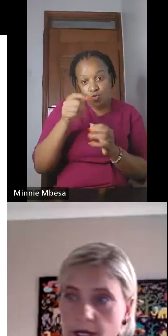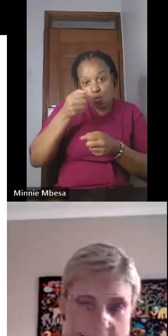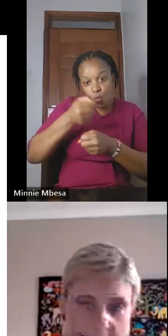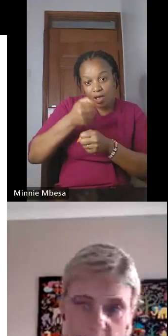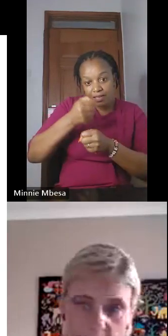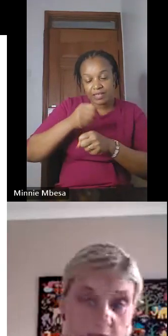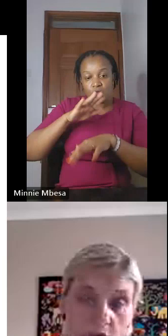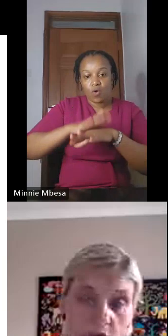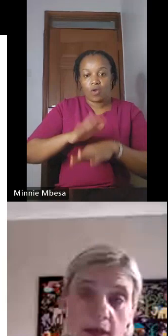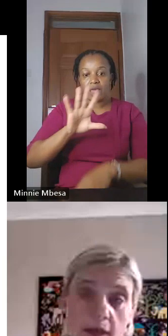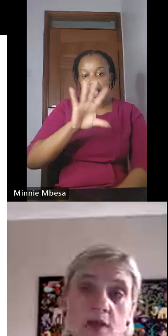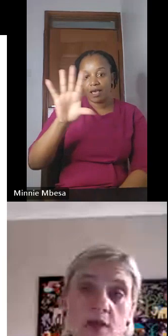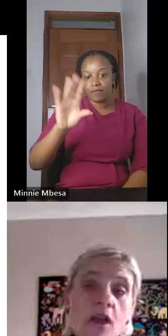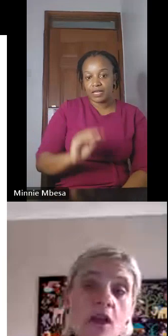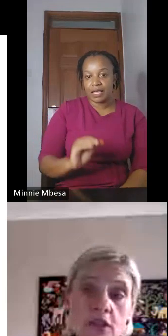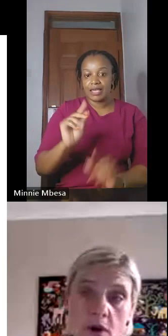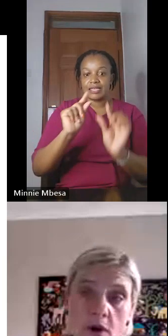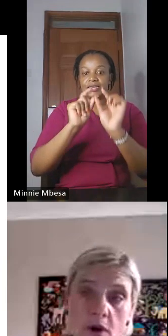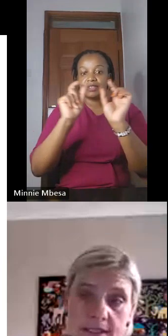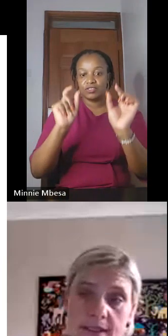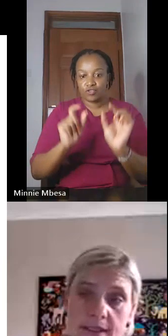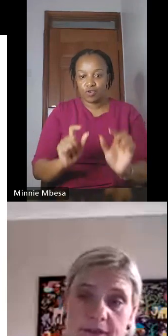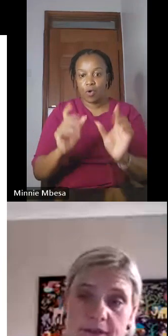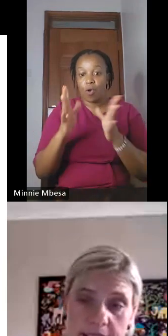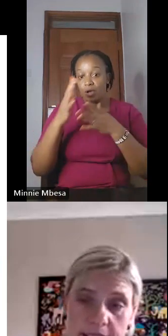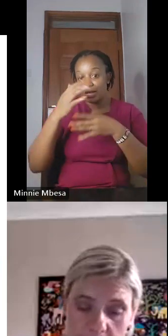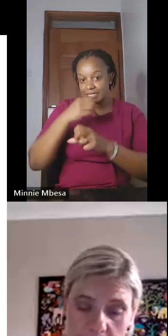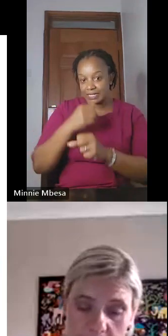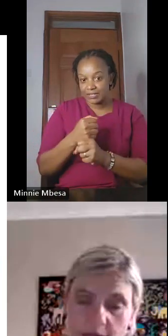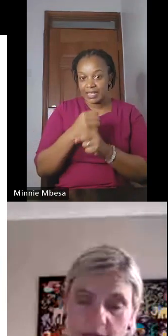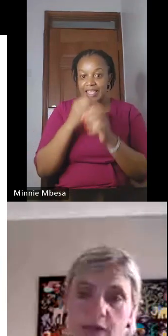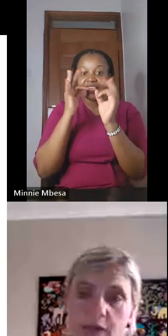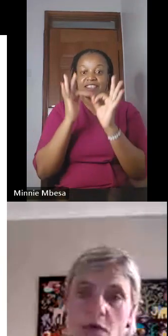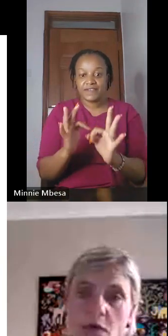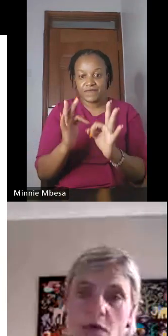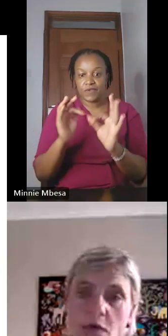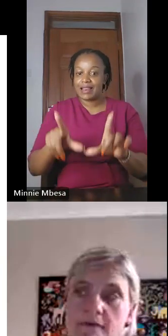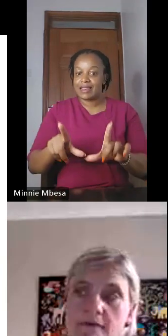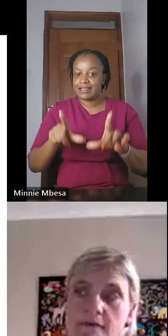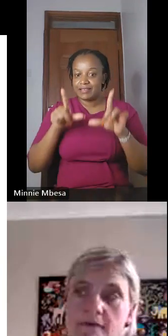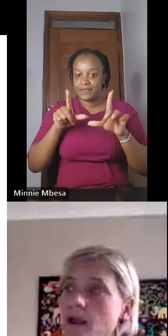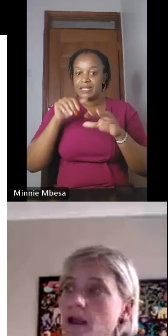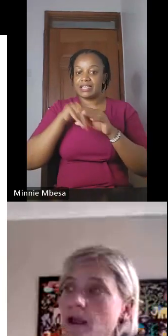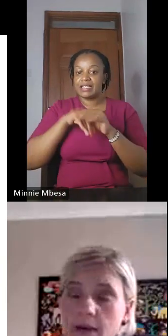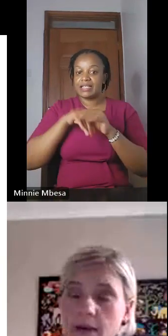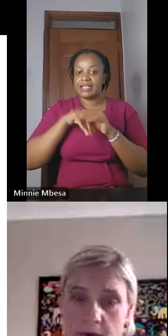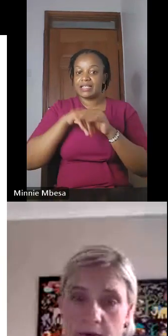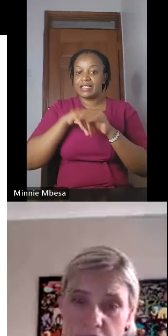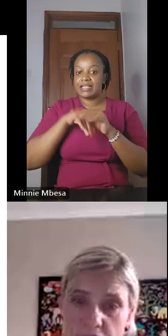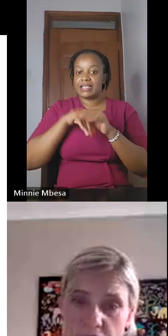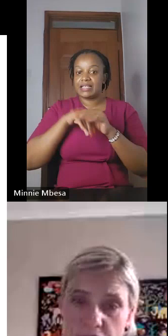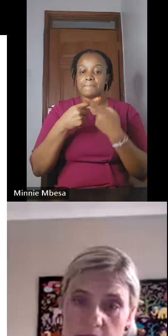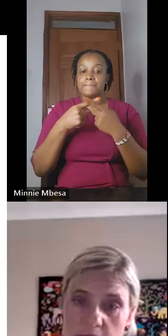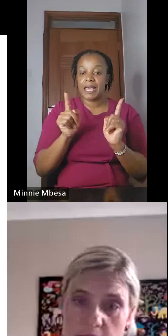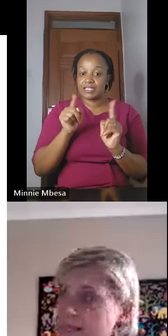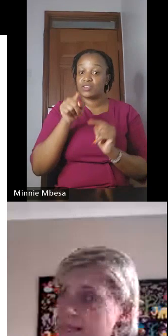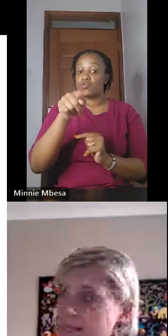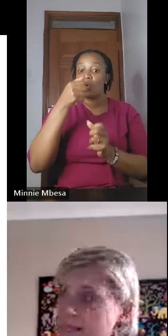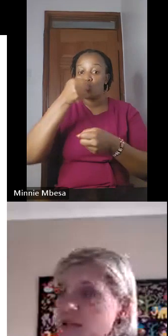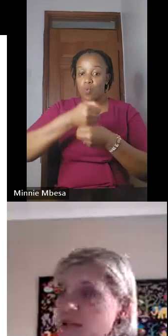regional organization. So, in other words, you are still living in Africa, but you are working for a